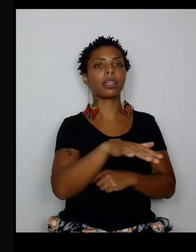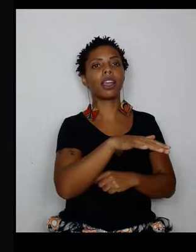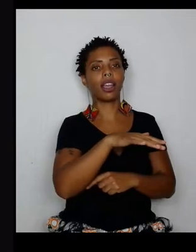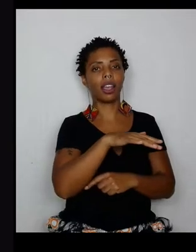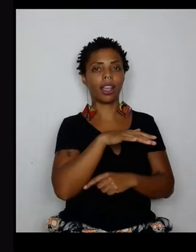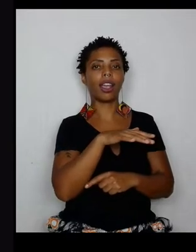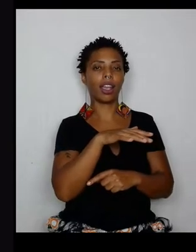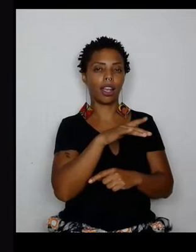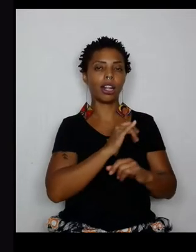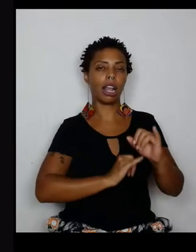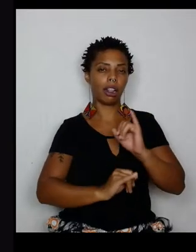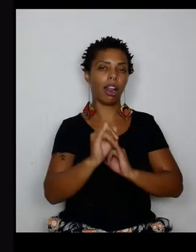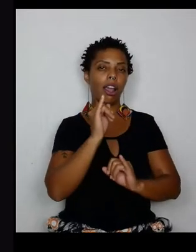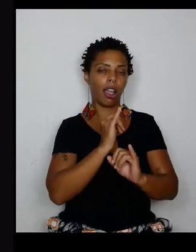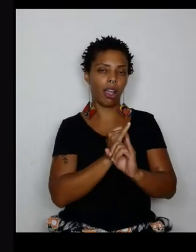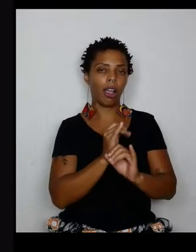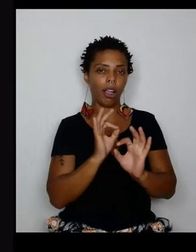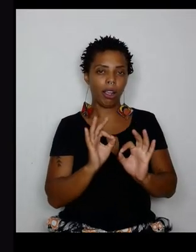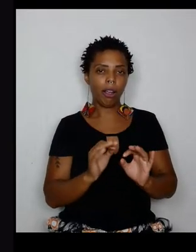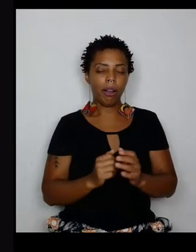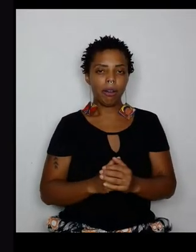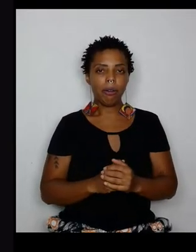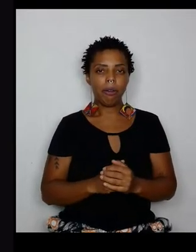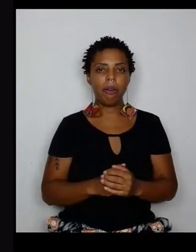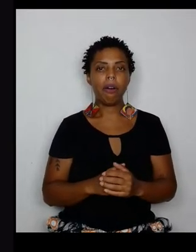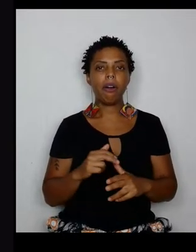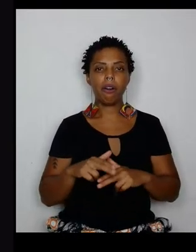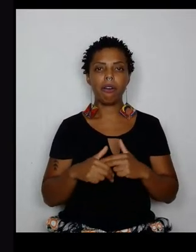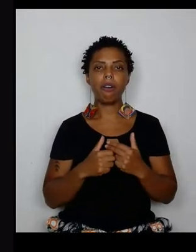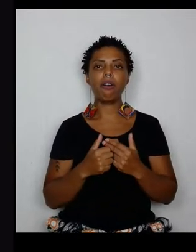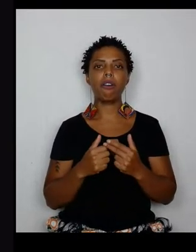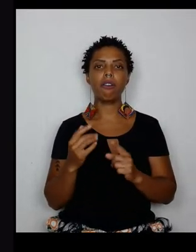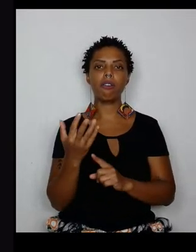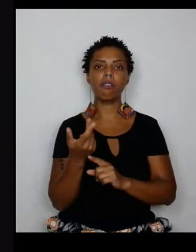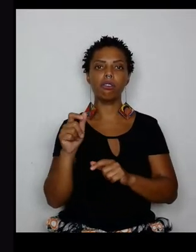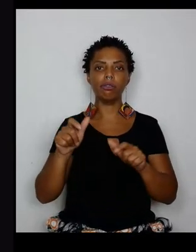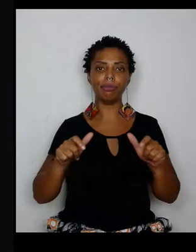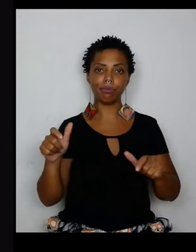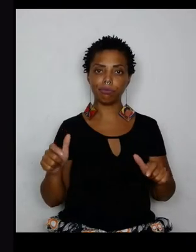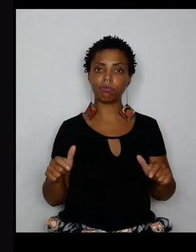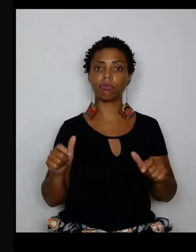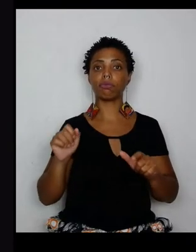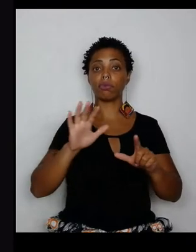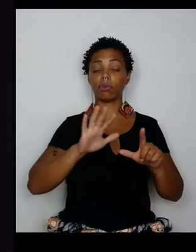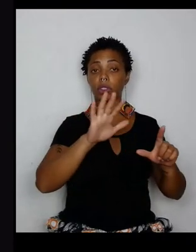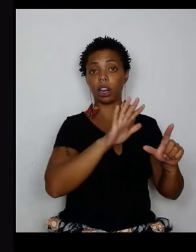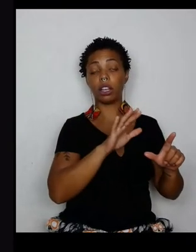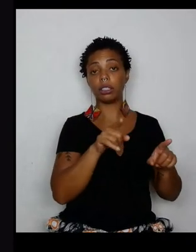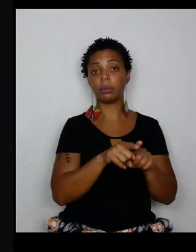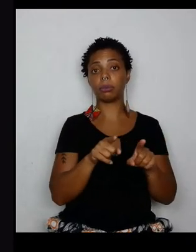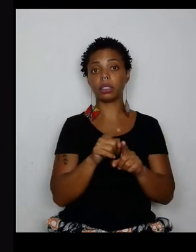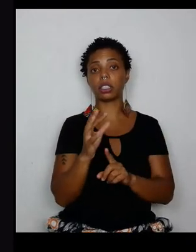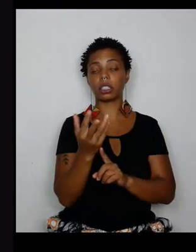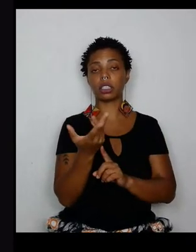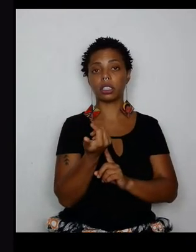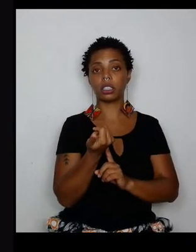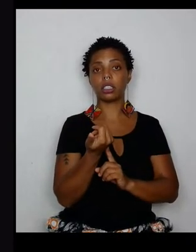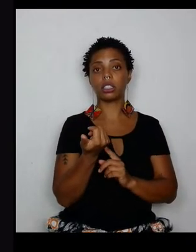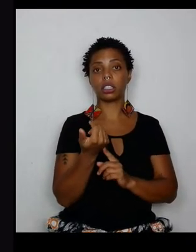artists and images artists like gogan seem to have the capacity to cut through this noise